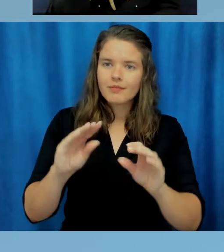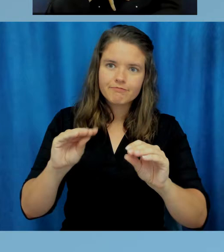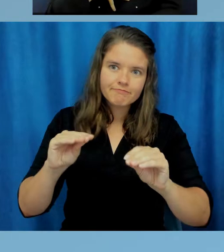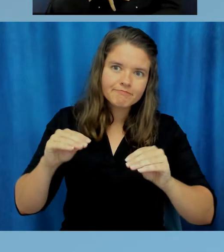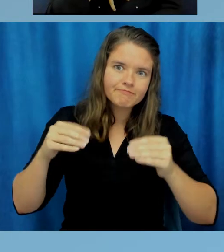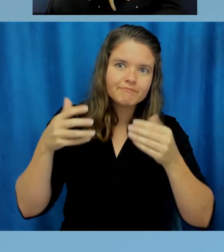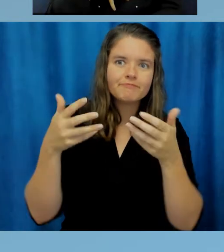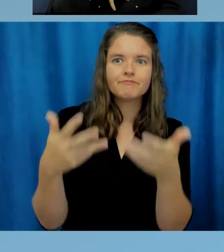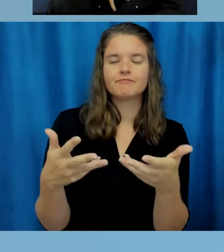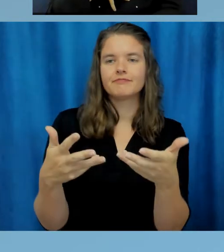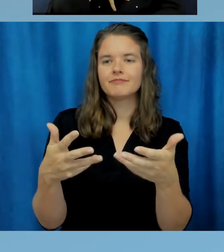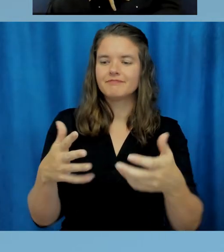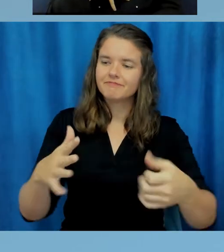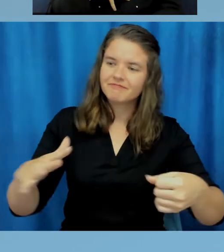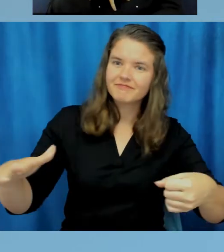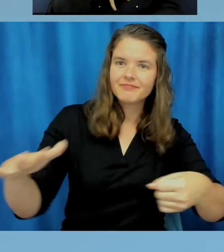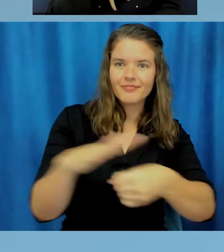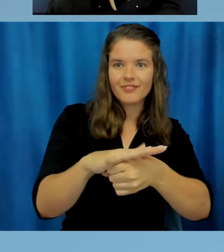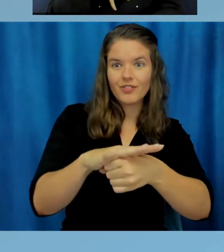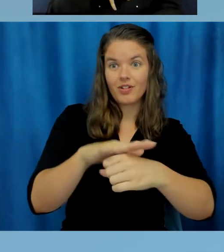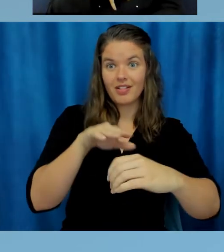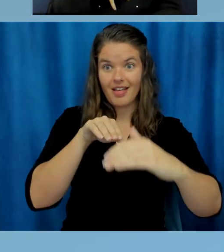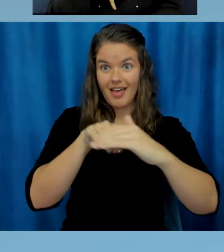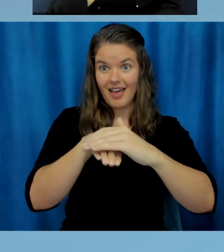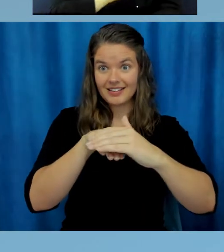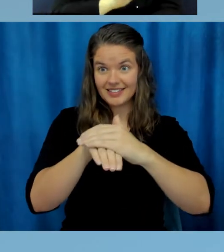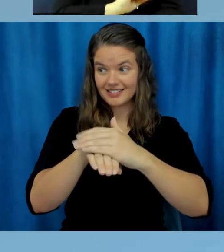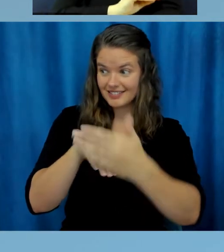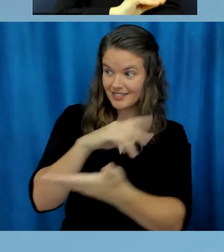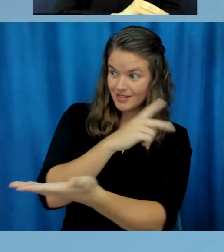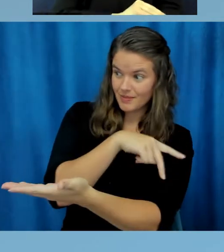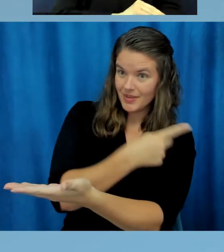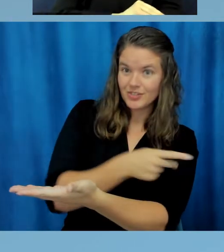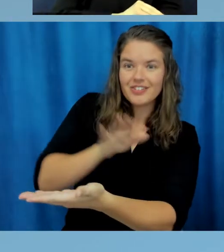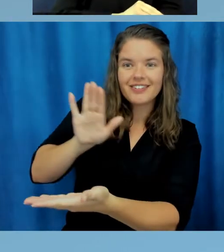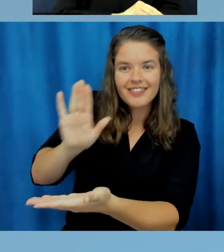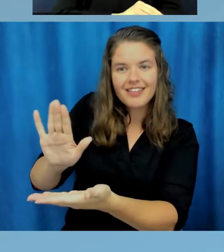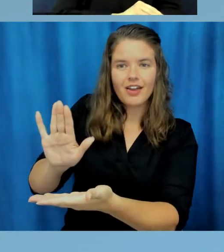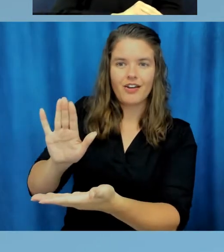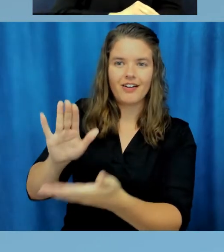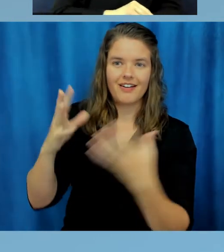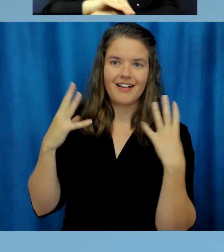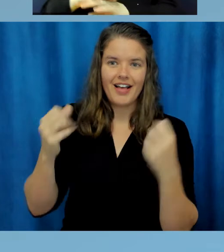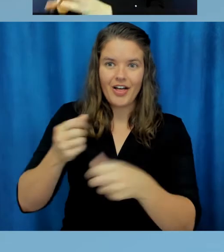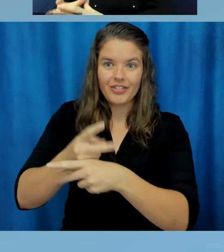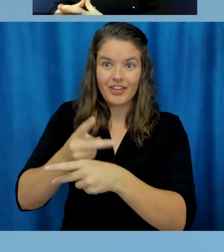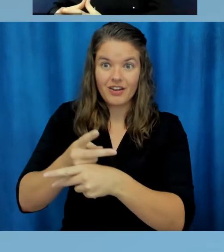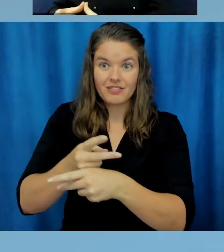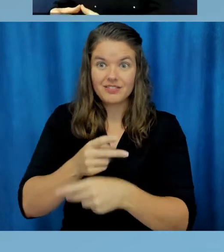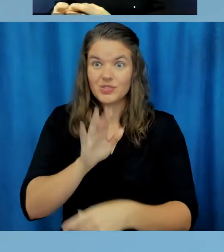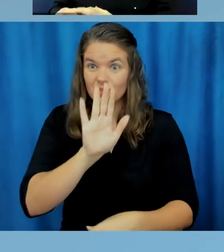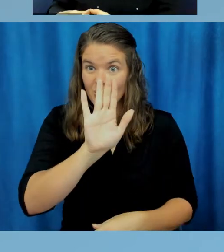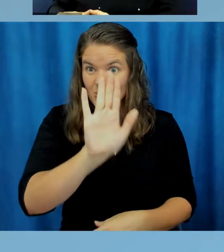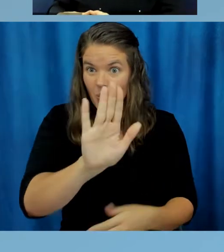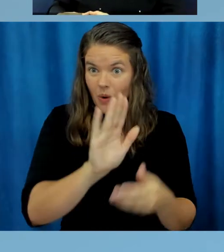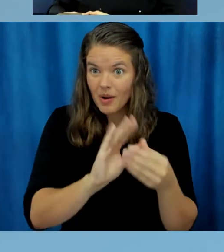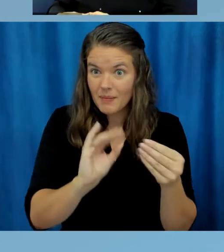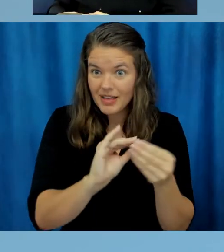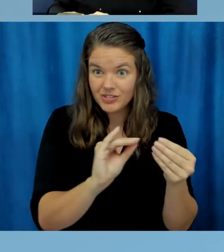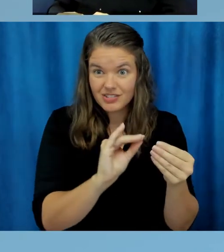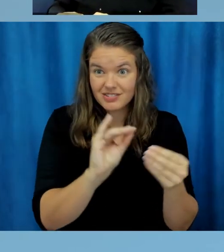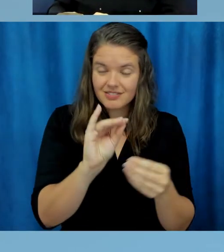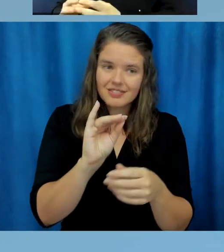provide complete and full access to that patient's healthcare. So your message, the spirit of